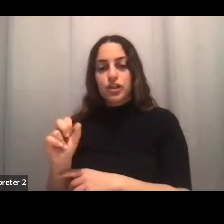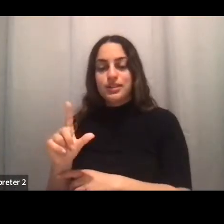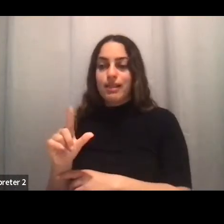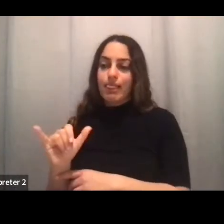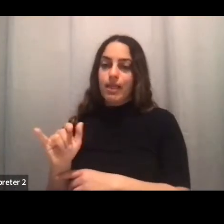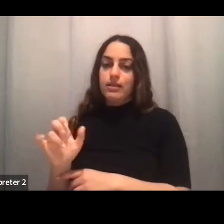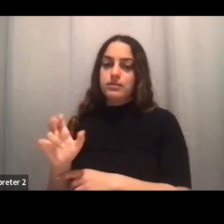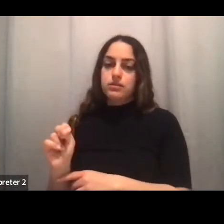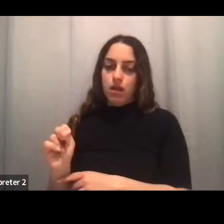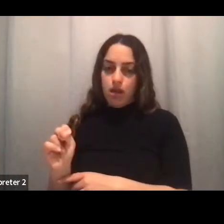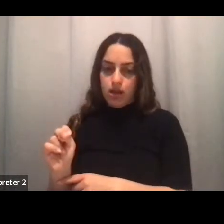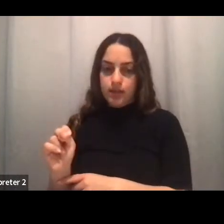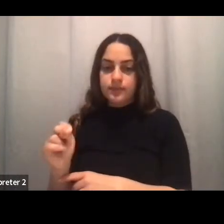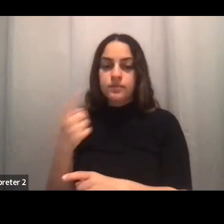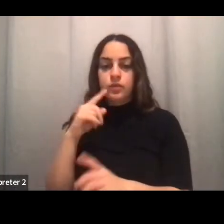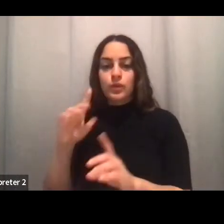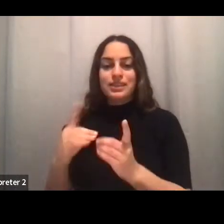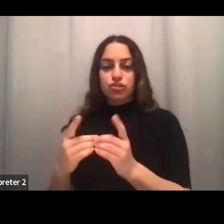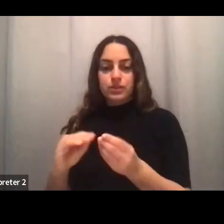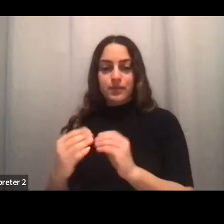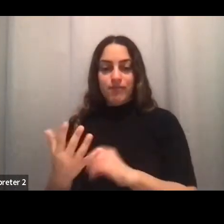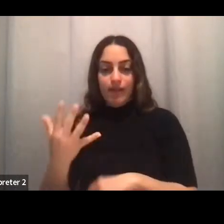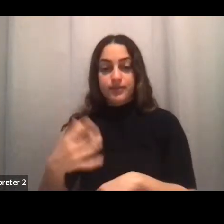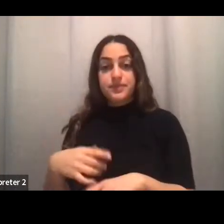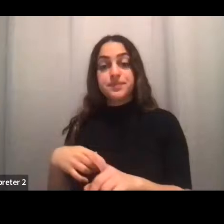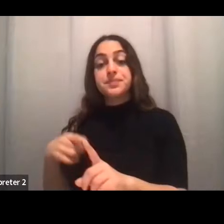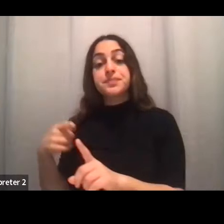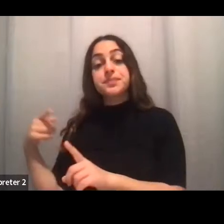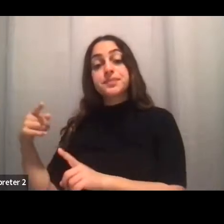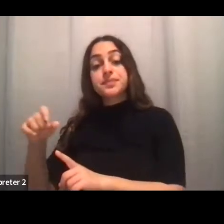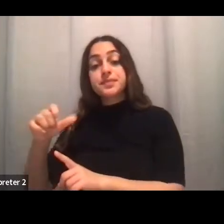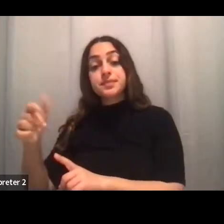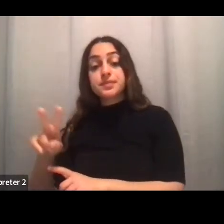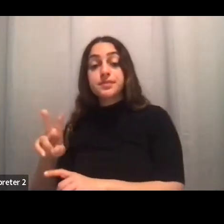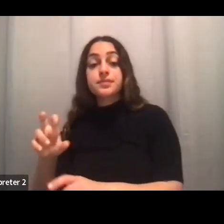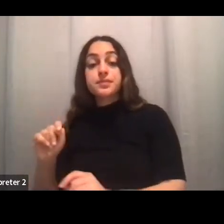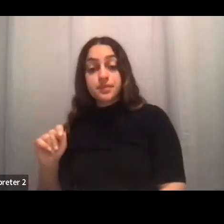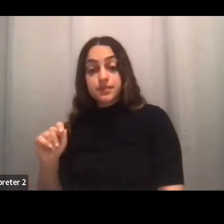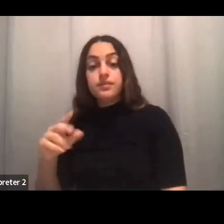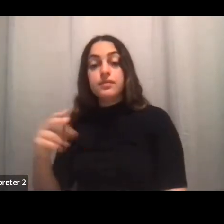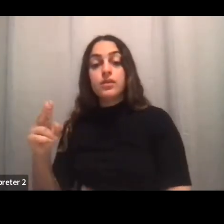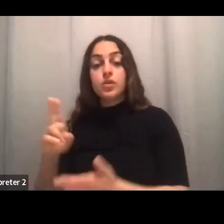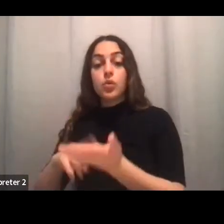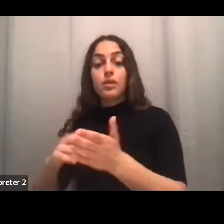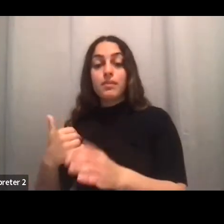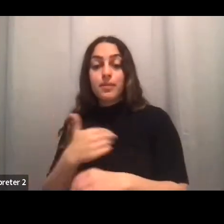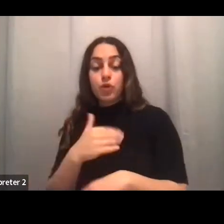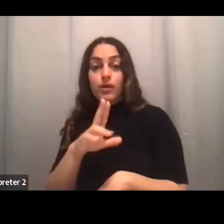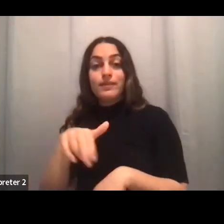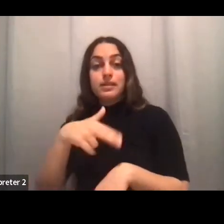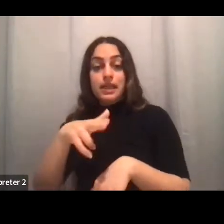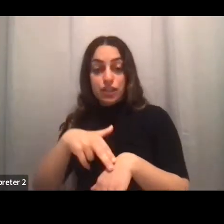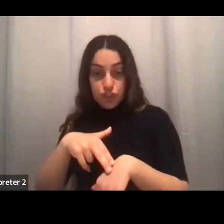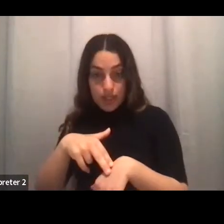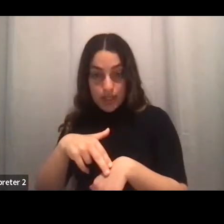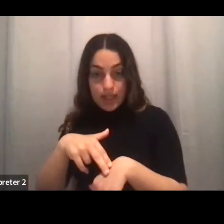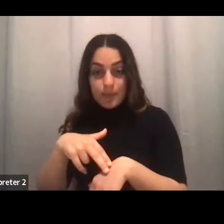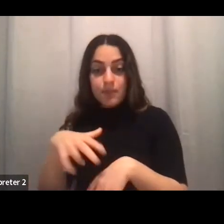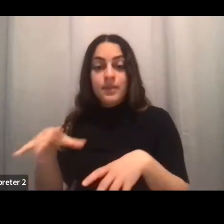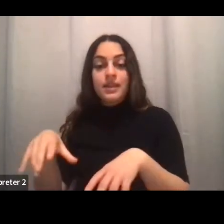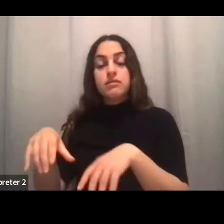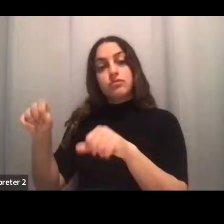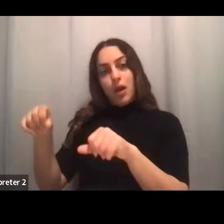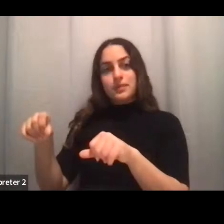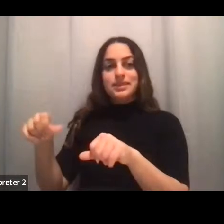a veteran and an enrolled member of the muskogee creek nation and an adopted member of the pelag tribe of indians